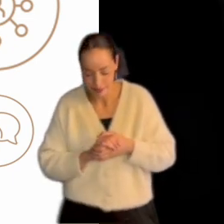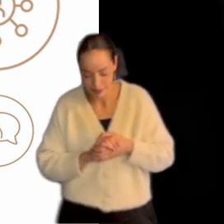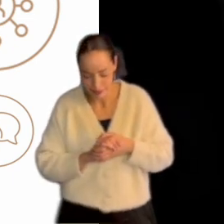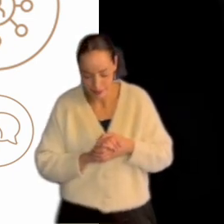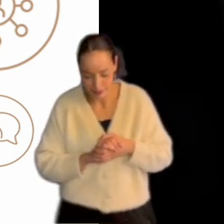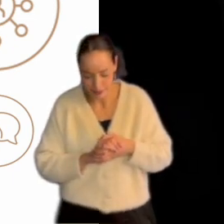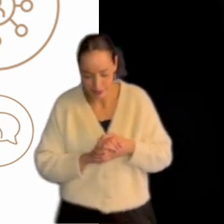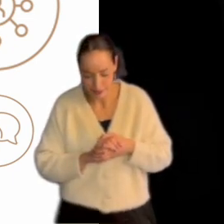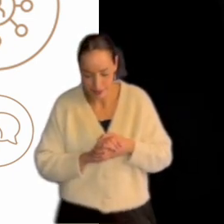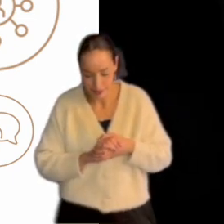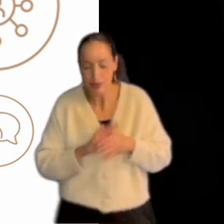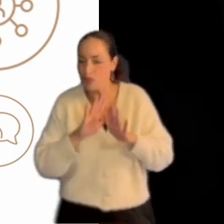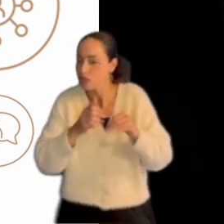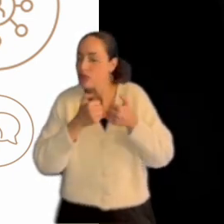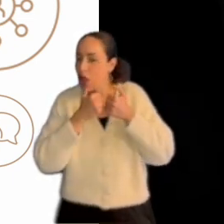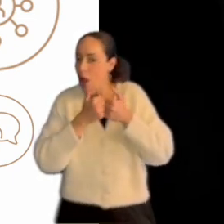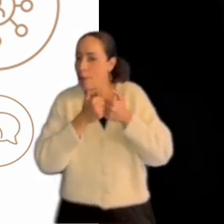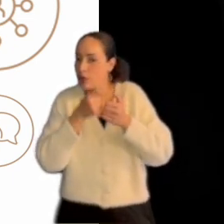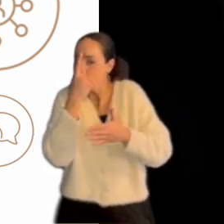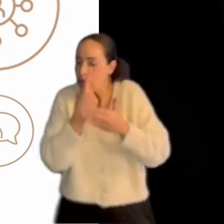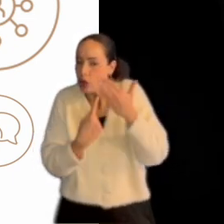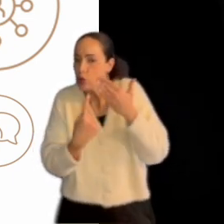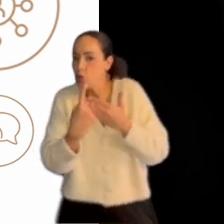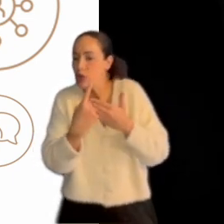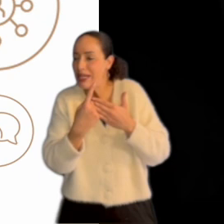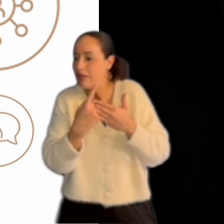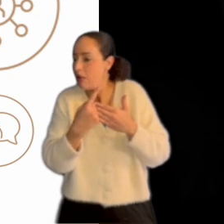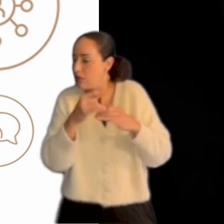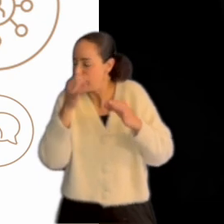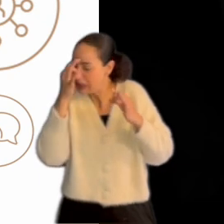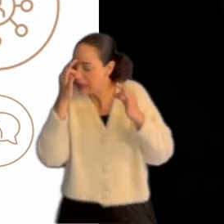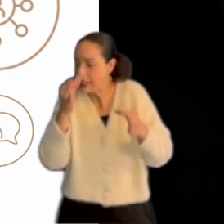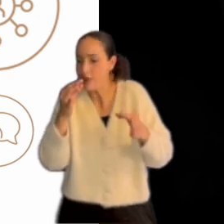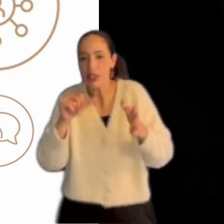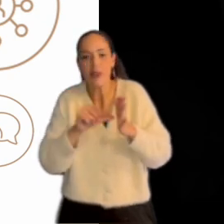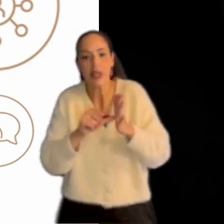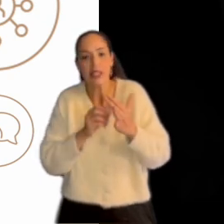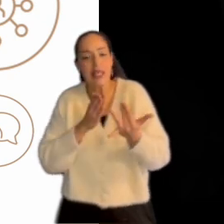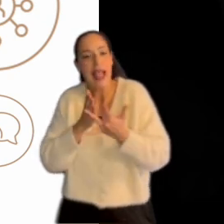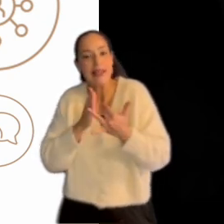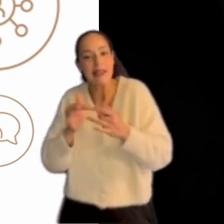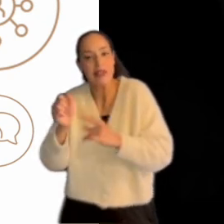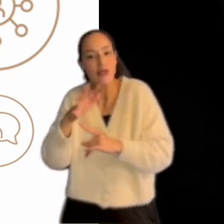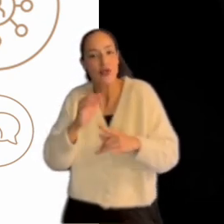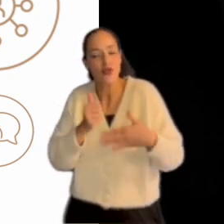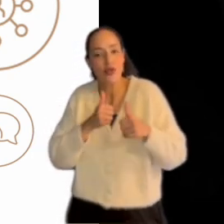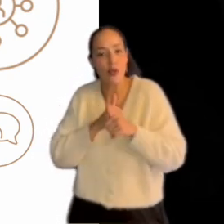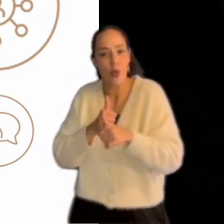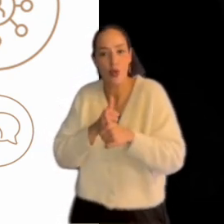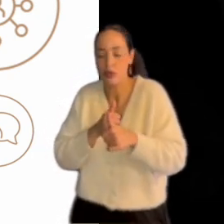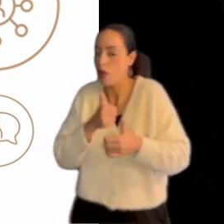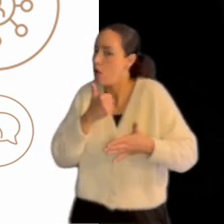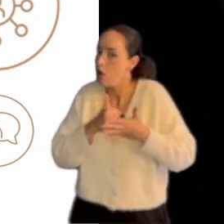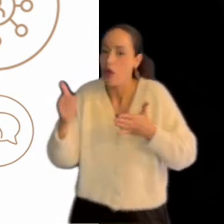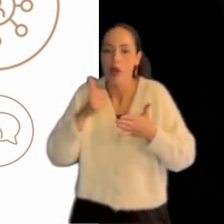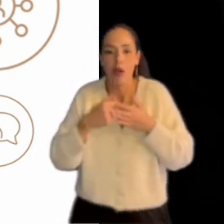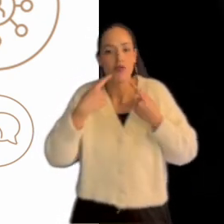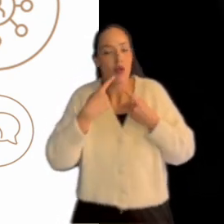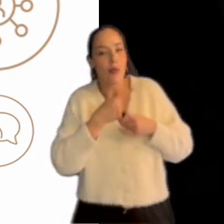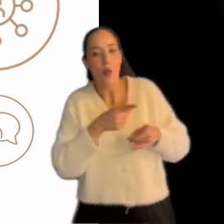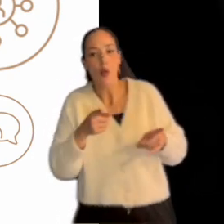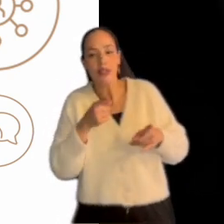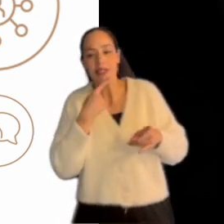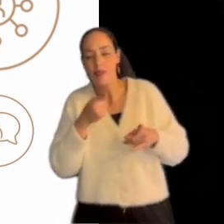by survivors of sexual violence of all ages, but it is to say that if we are truly to offer the gift of reconnection, we must look further